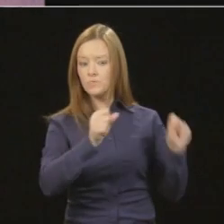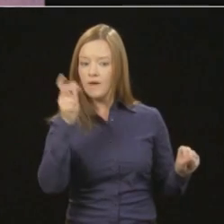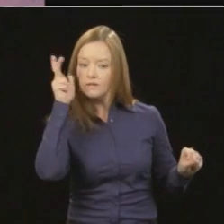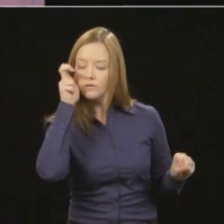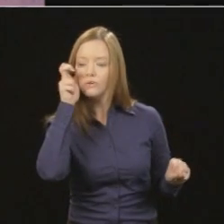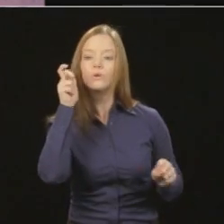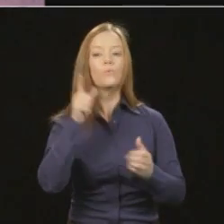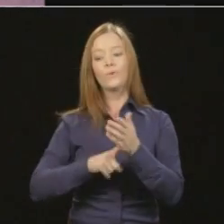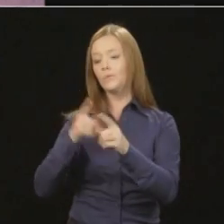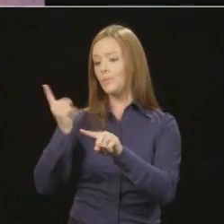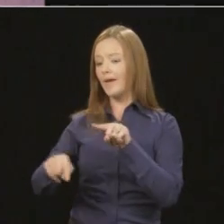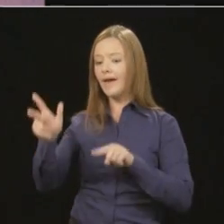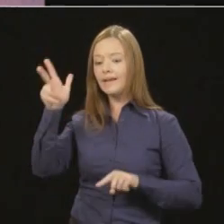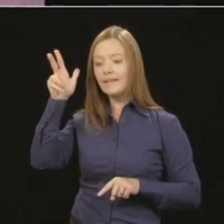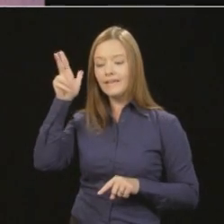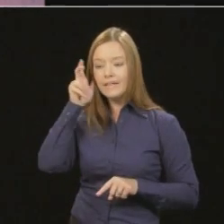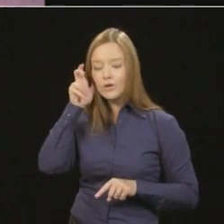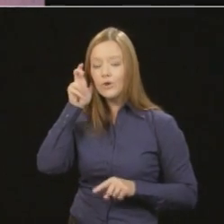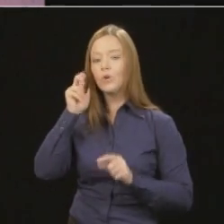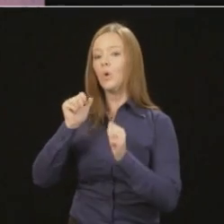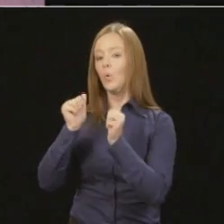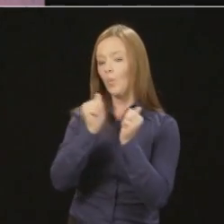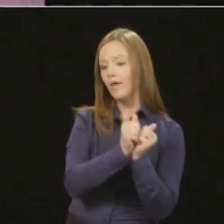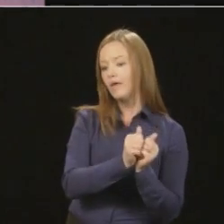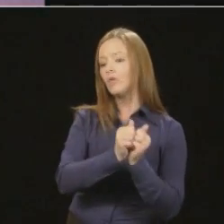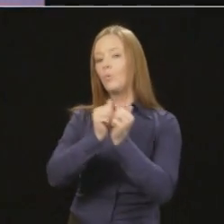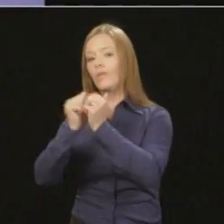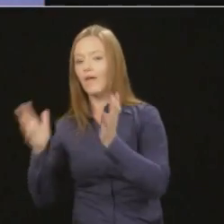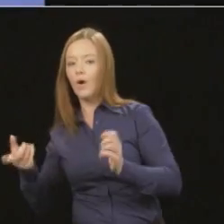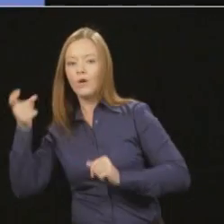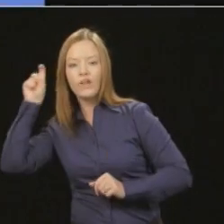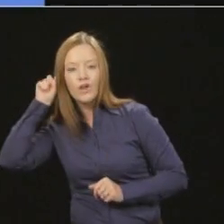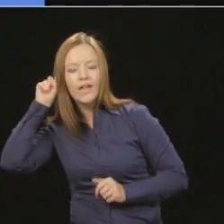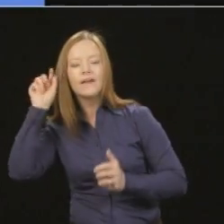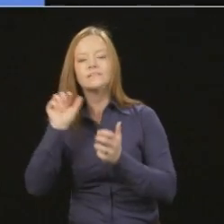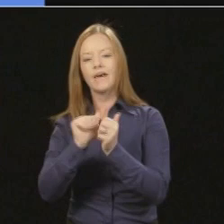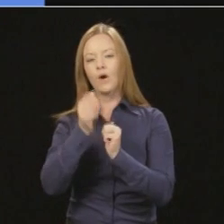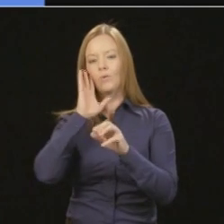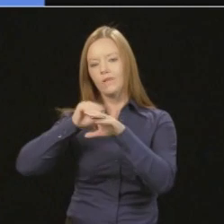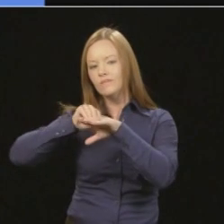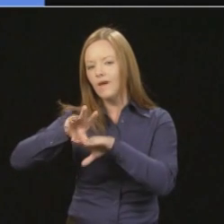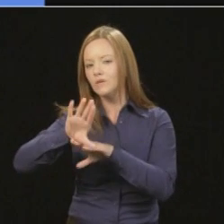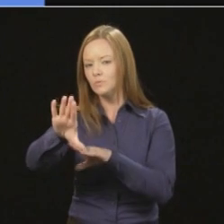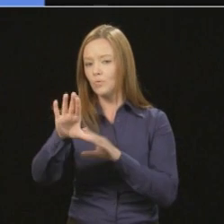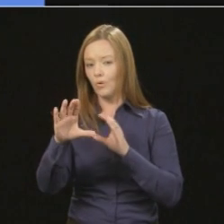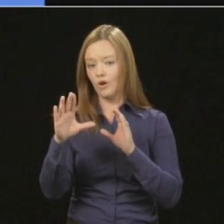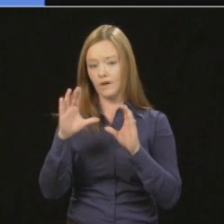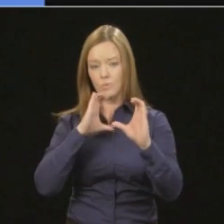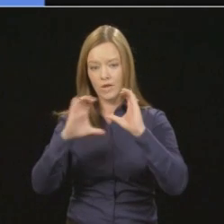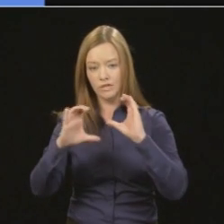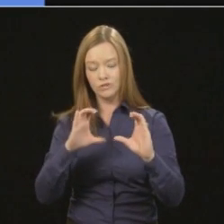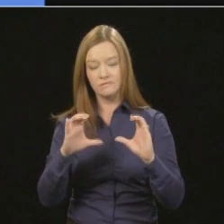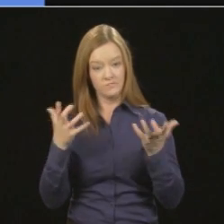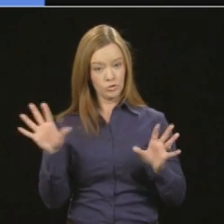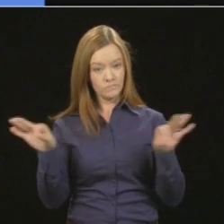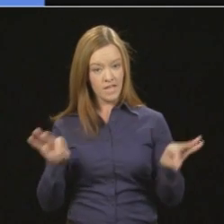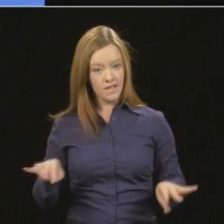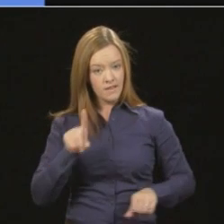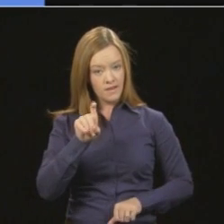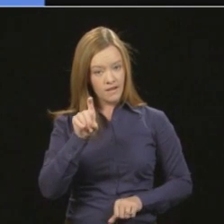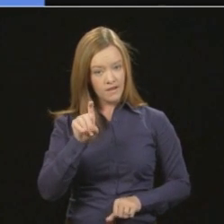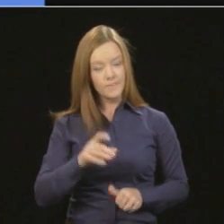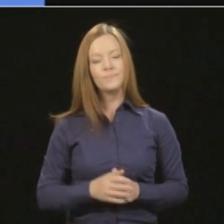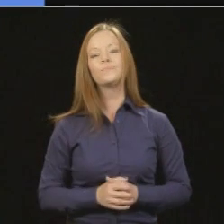hearing aids, and how that affects your overall communication? How did the dispenser verify the